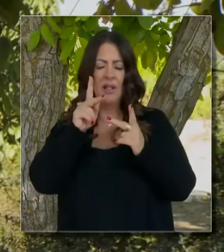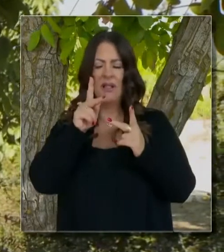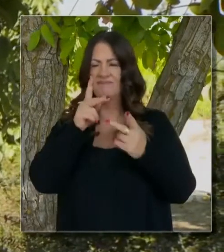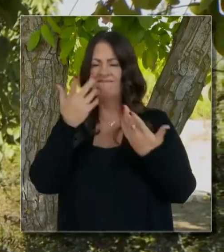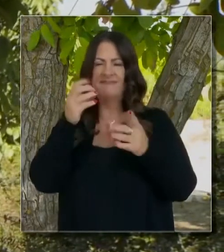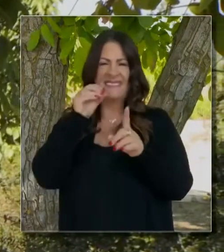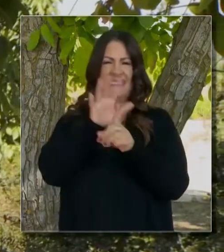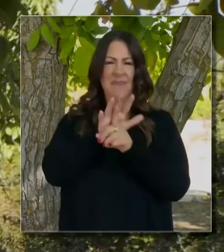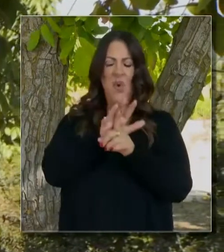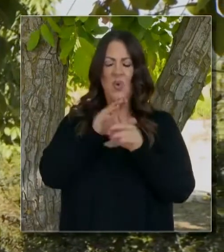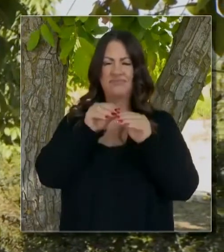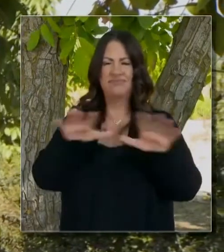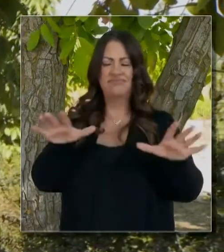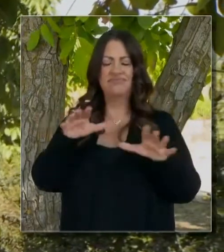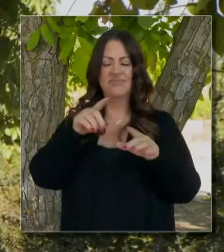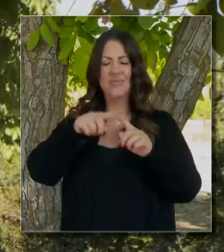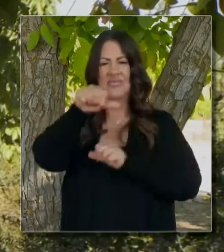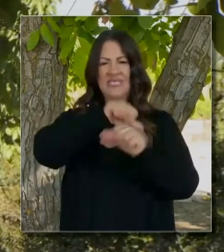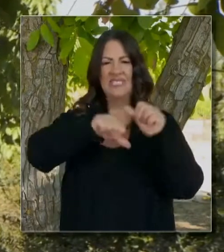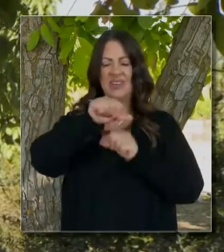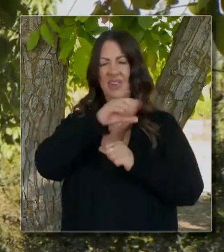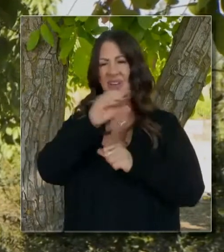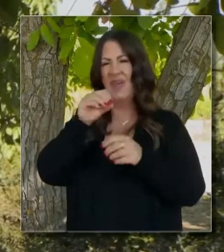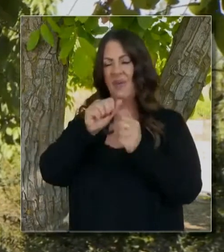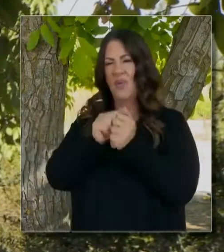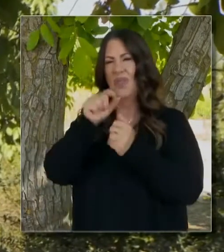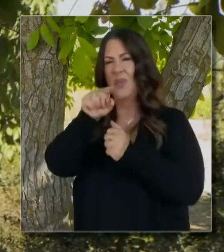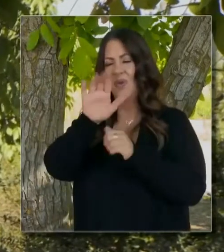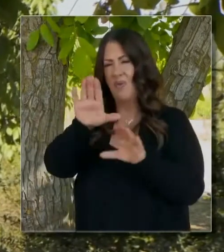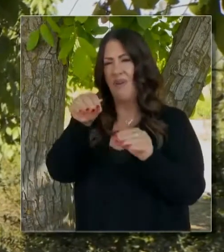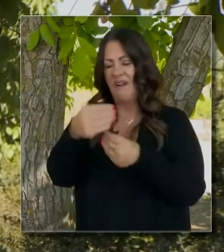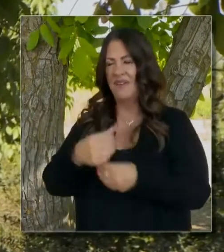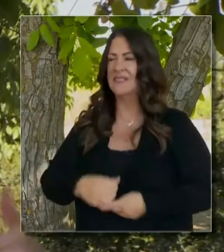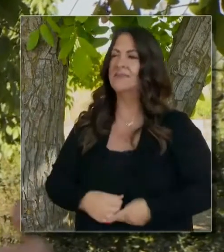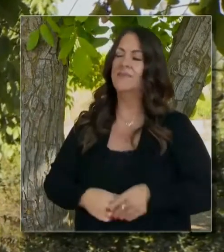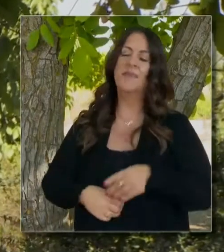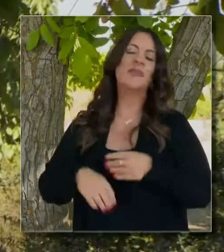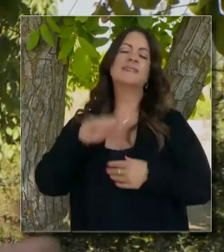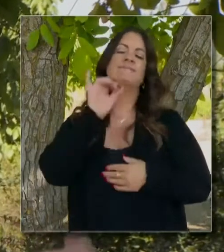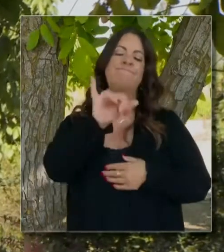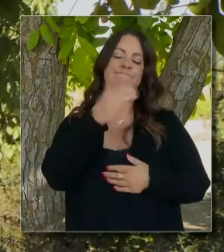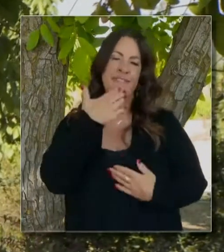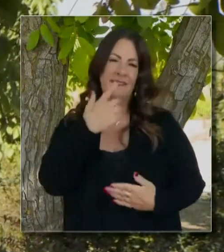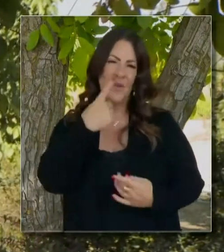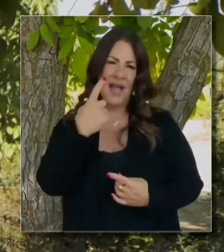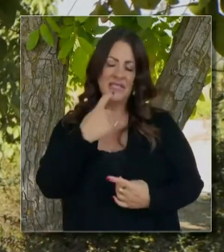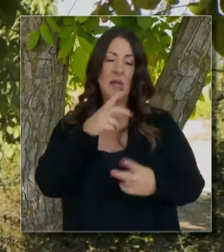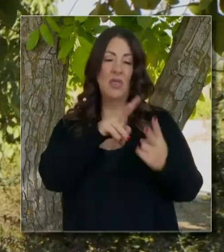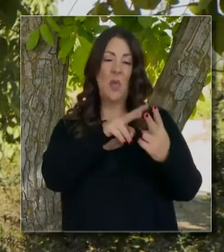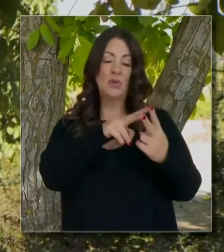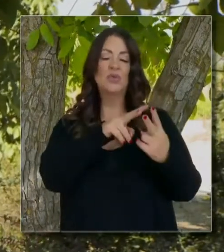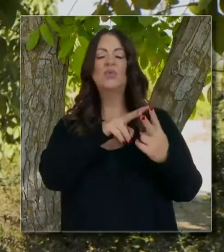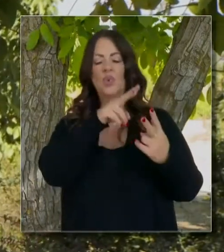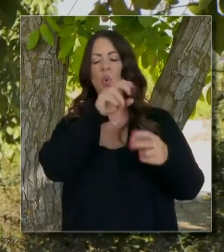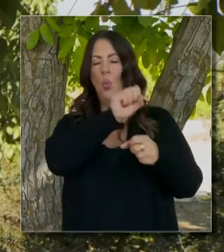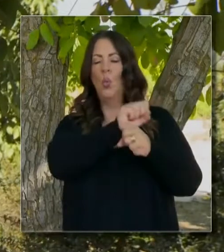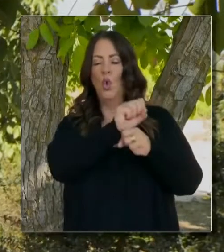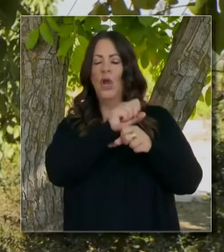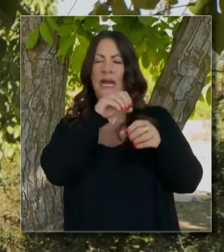self-isolating. Yeah, so both individuals not working directly in our office, but in the governor's office, extended in the